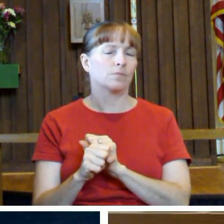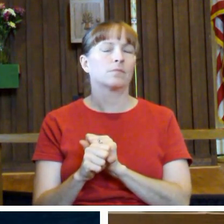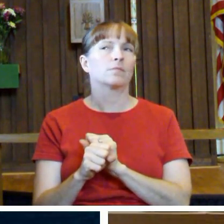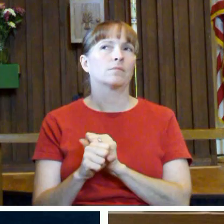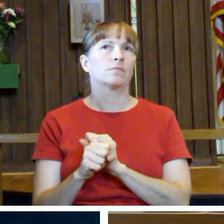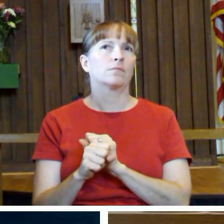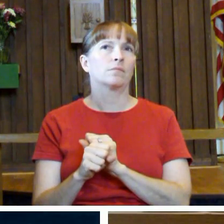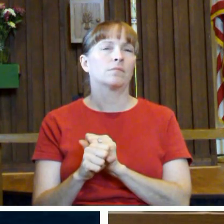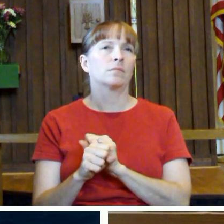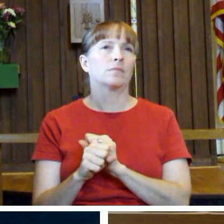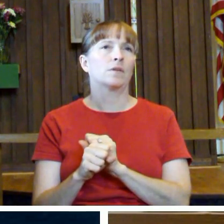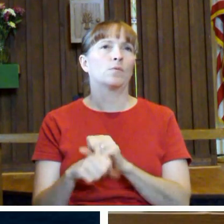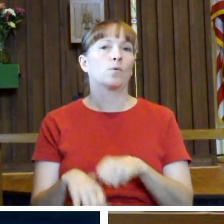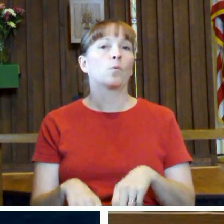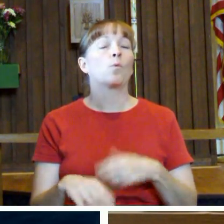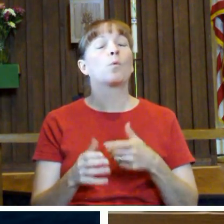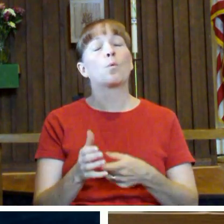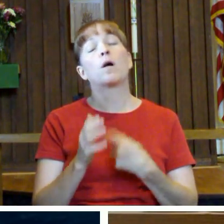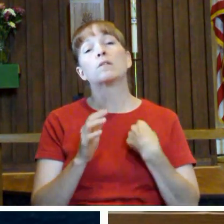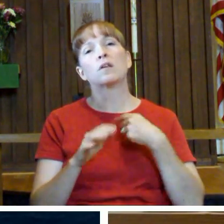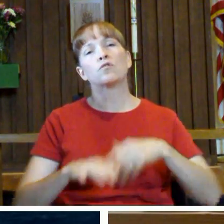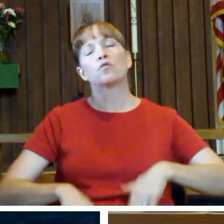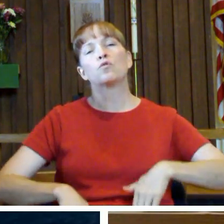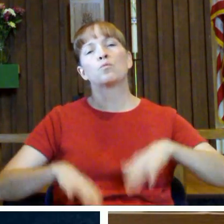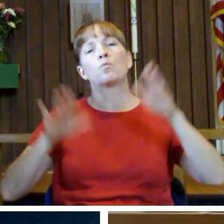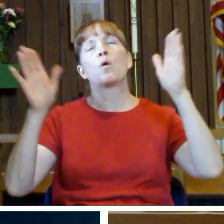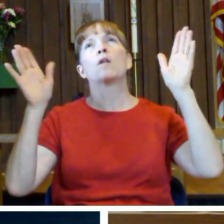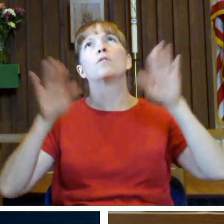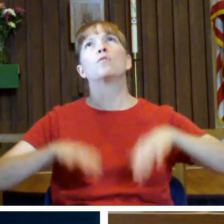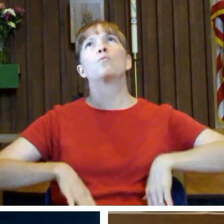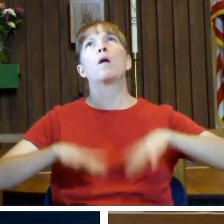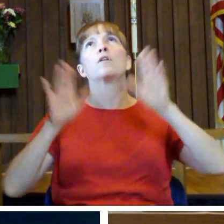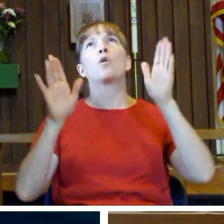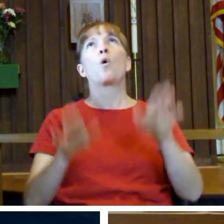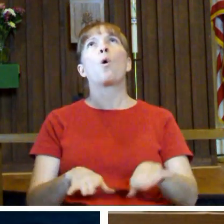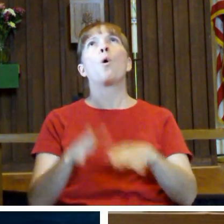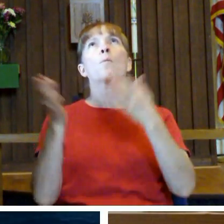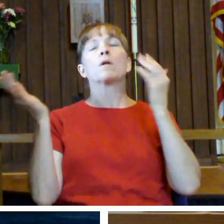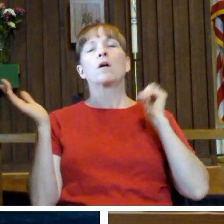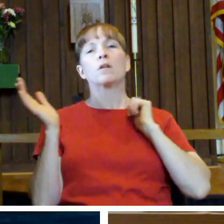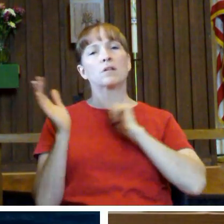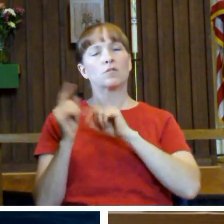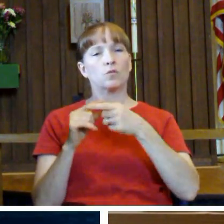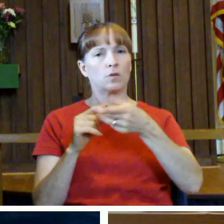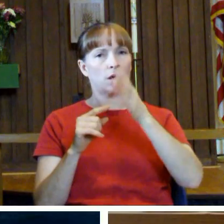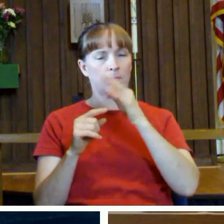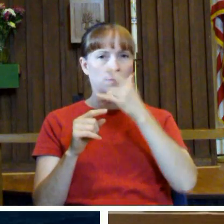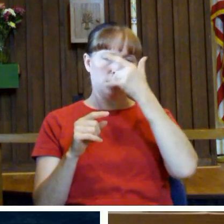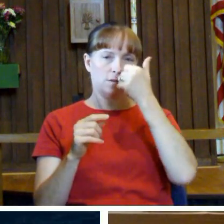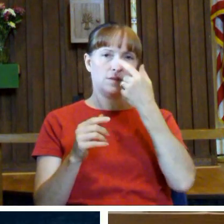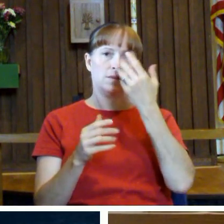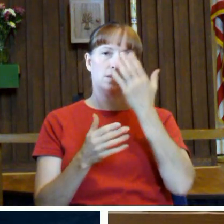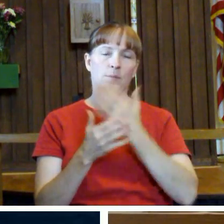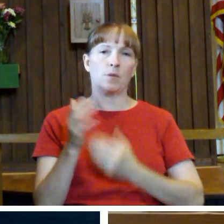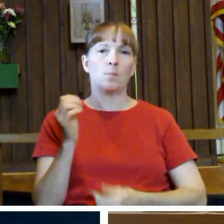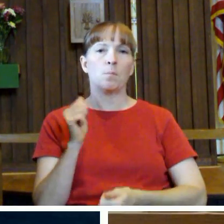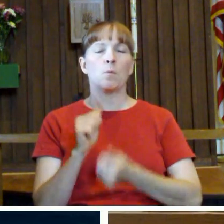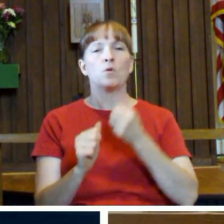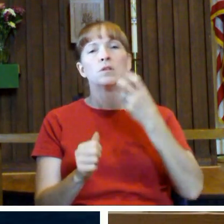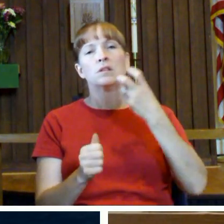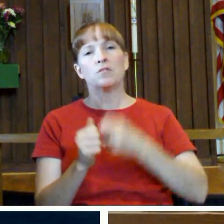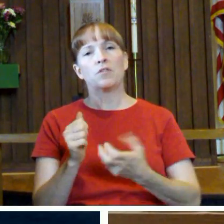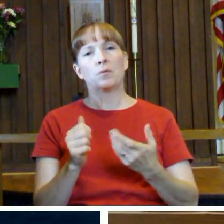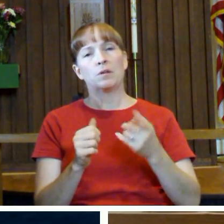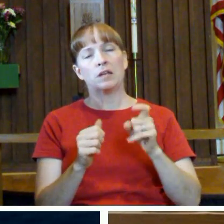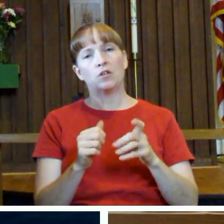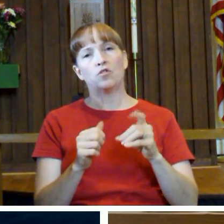up to God. Because some of the most difficult things we need to do to incarnate this Christian